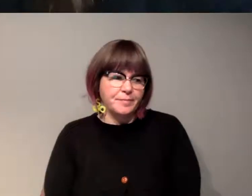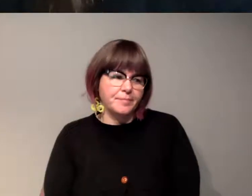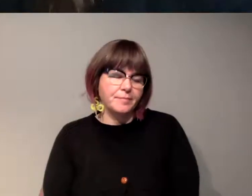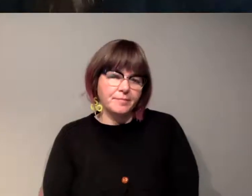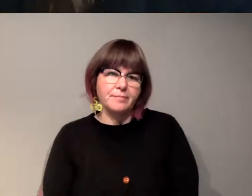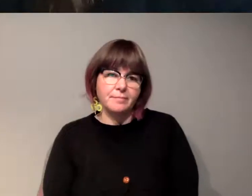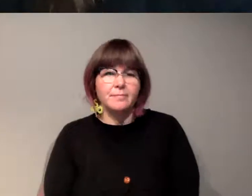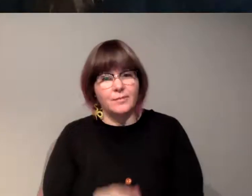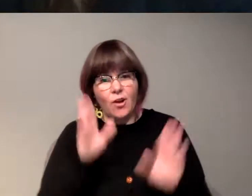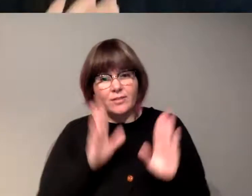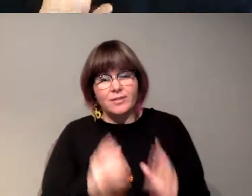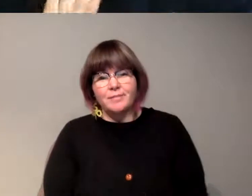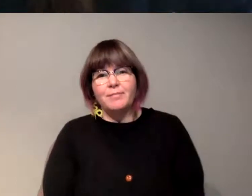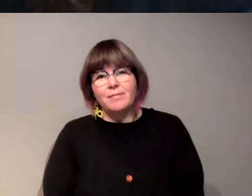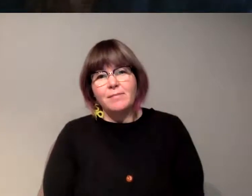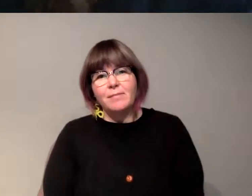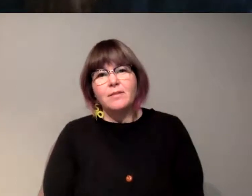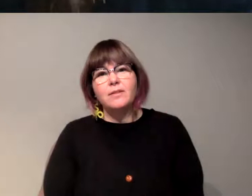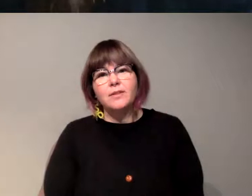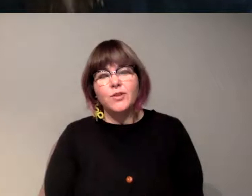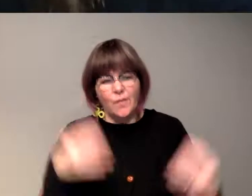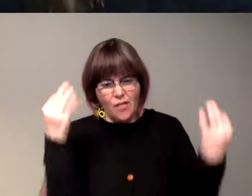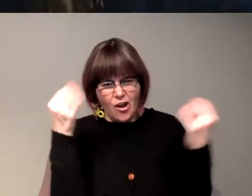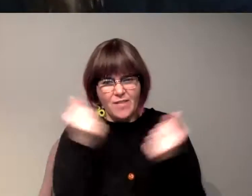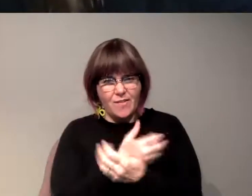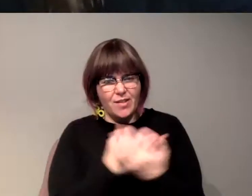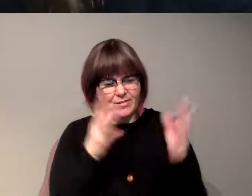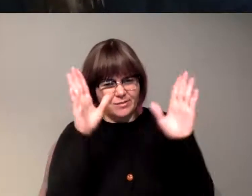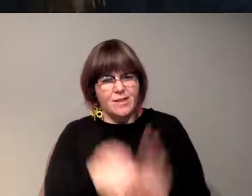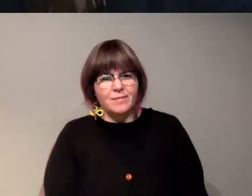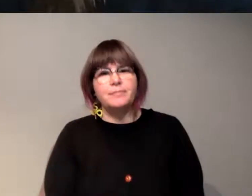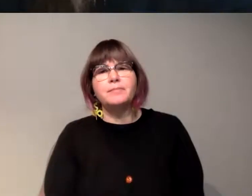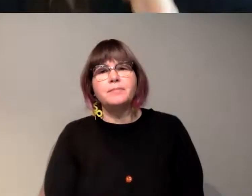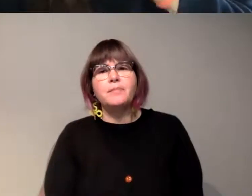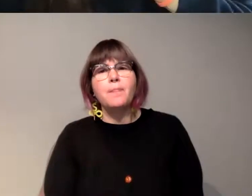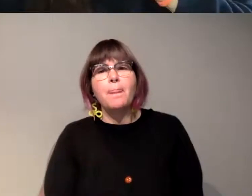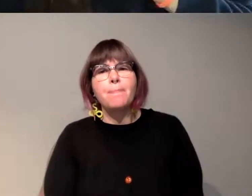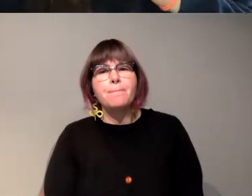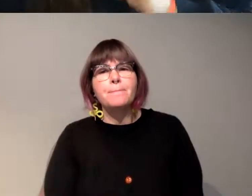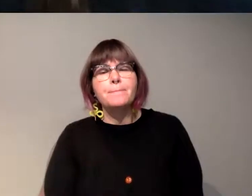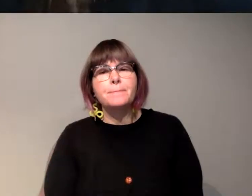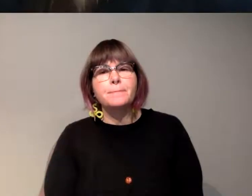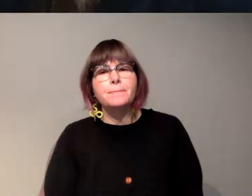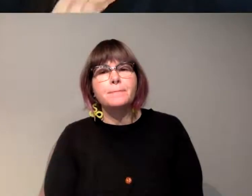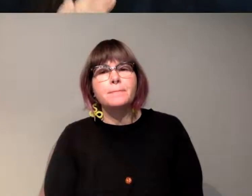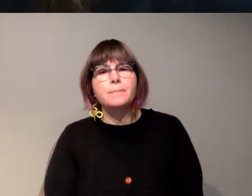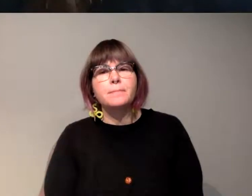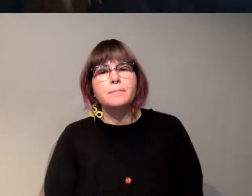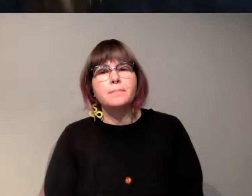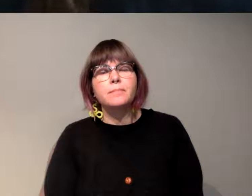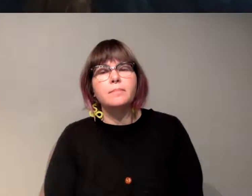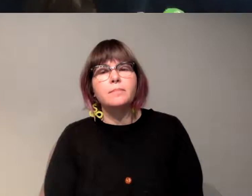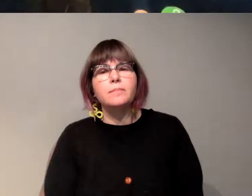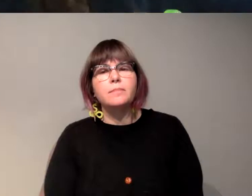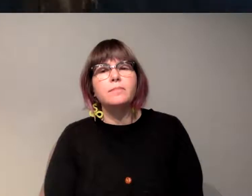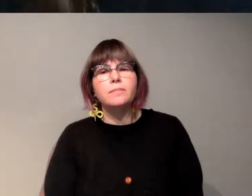awesome. You've thought of everything. This is really great. So we don't have any questions from teachers at the moment, but I have, oh wait,